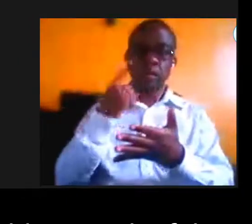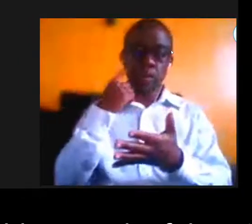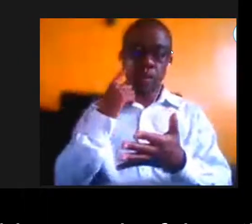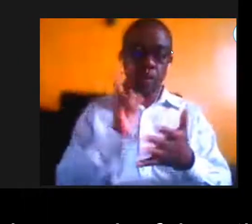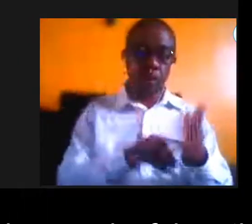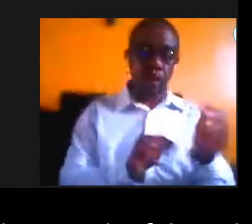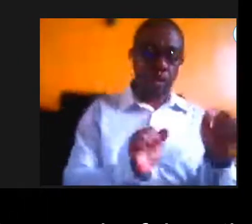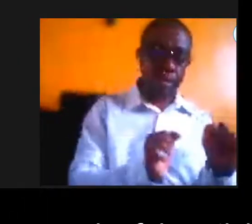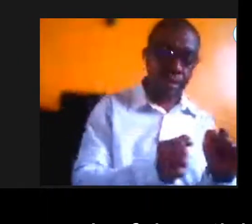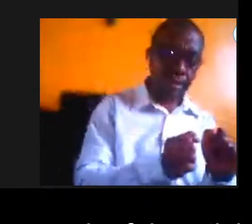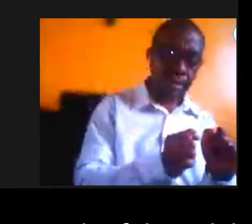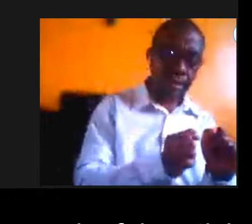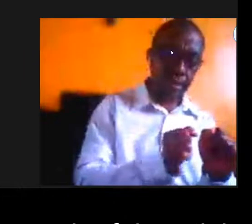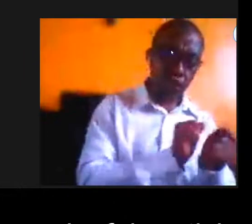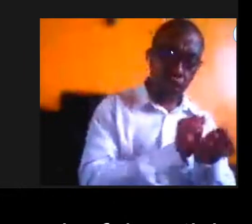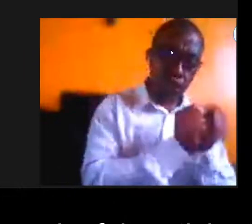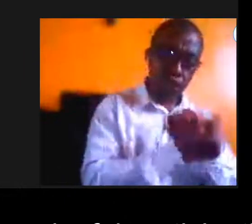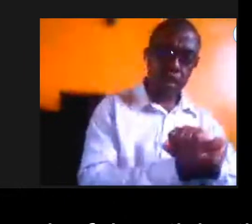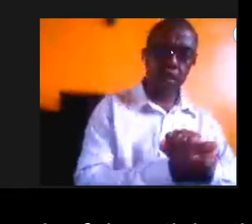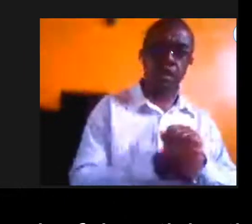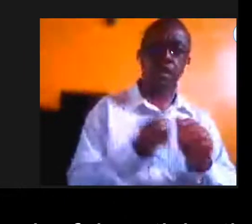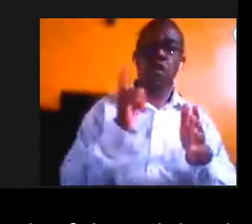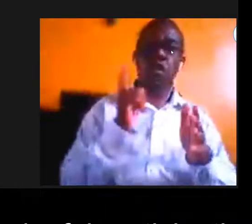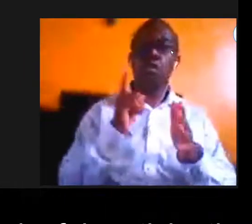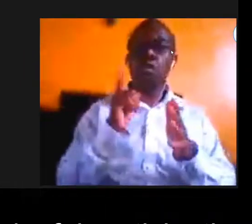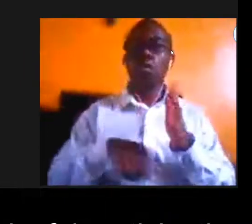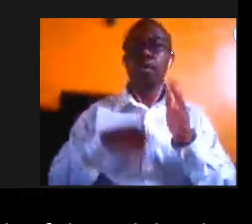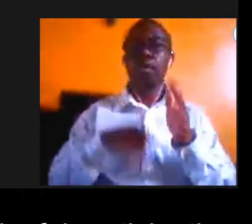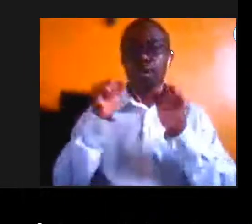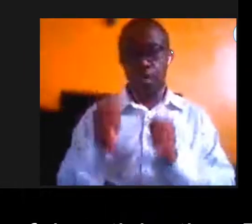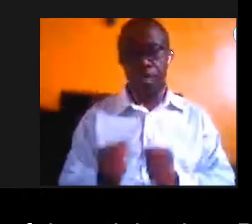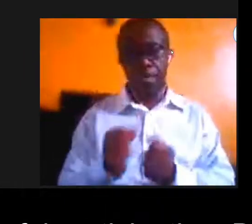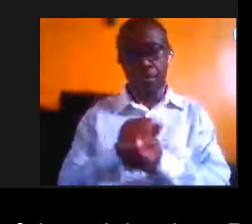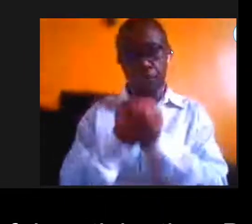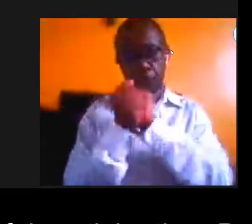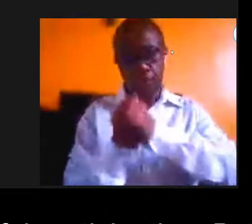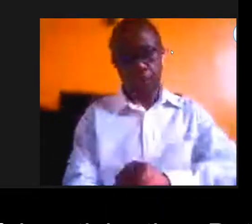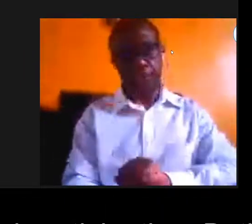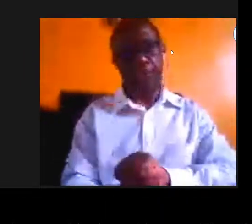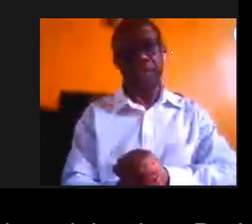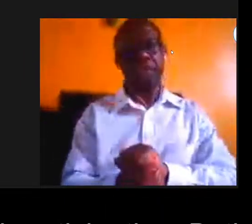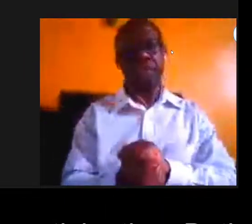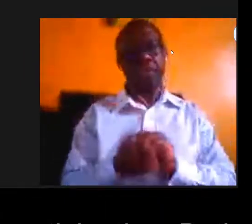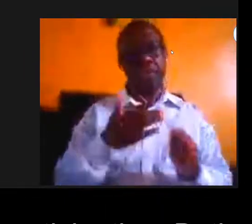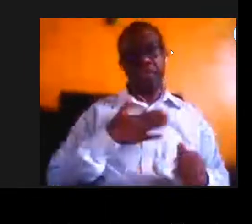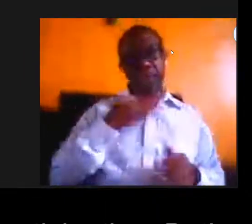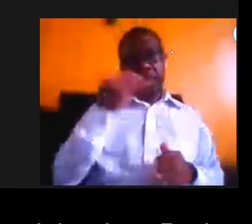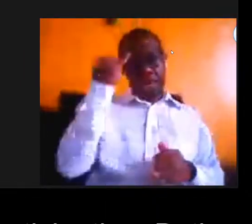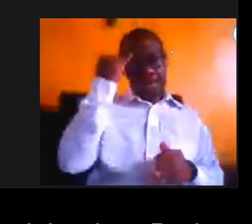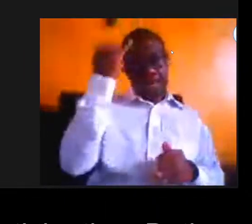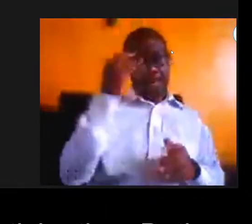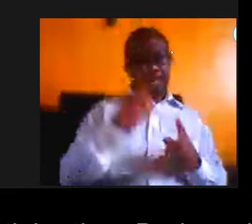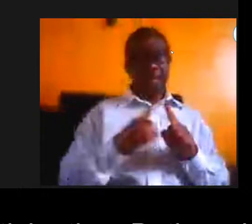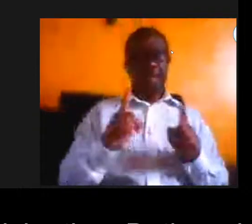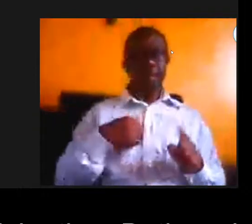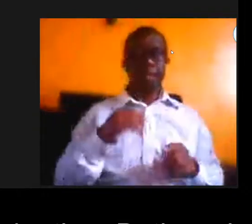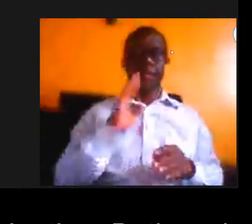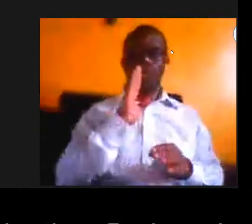be changed for the coming period. This is my idea, but I should ask some people